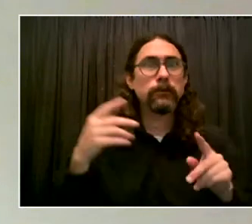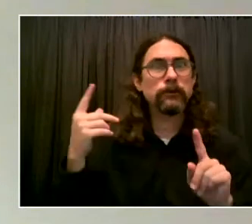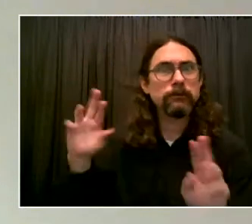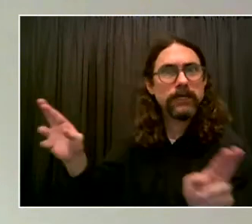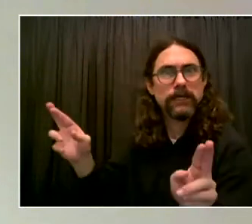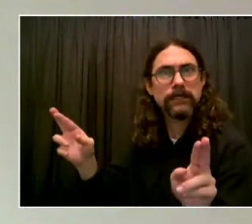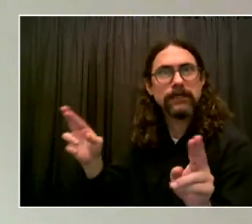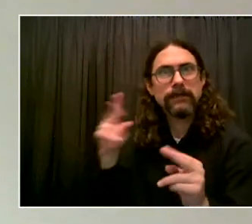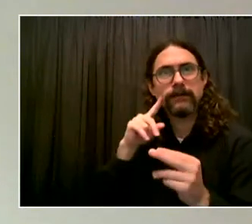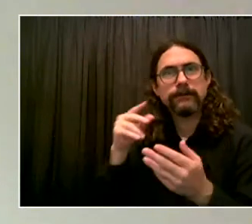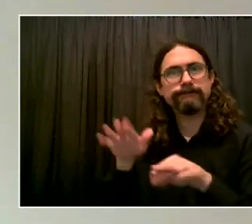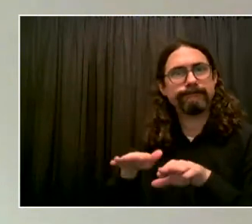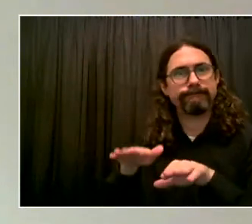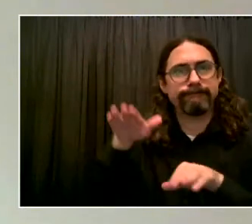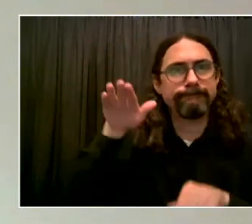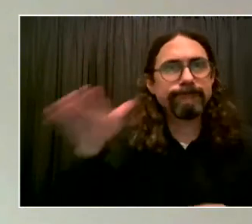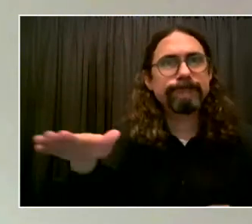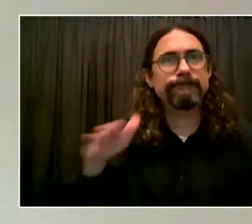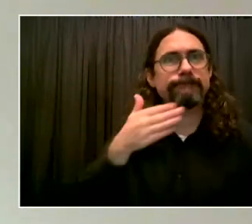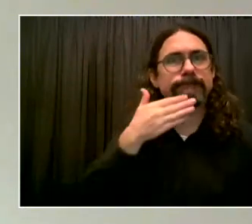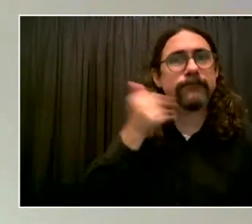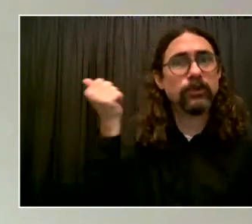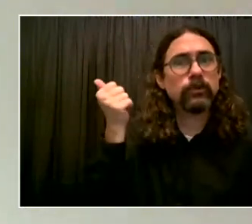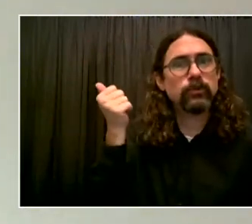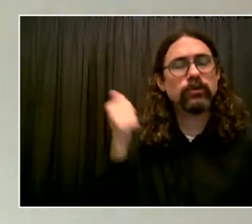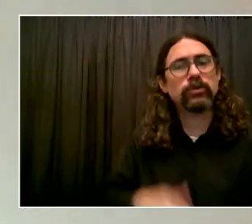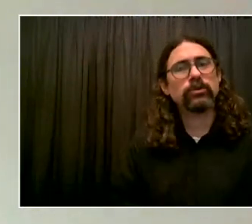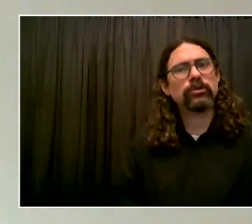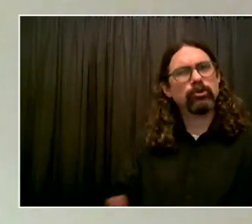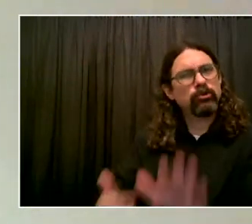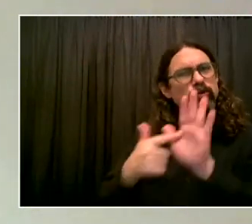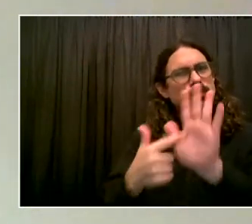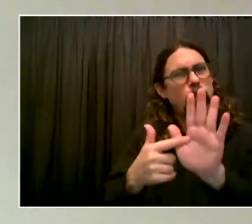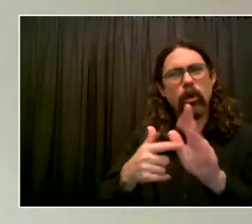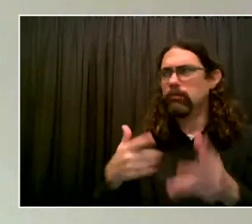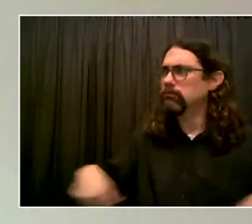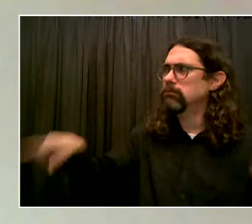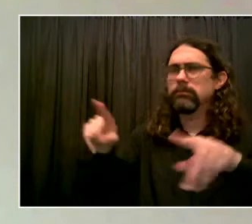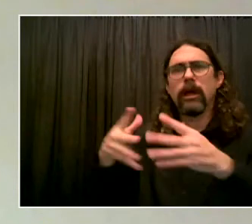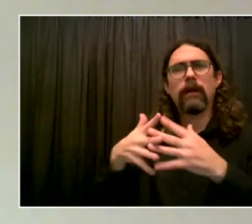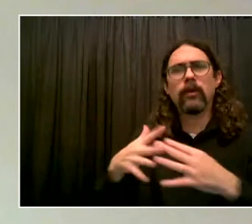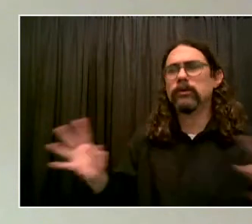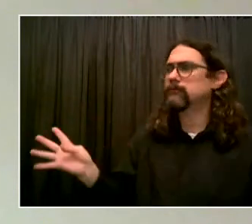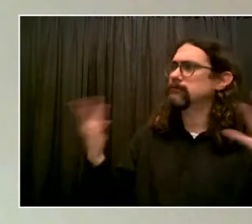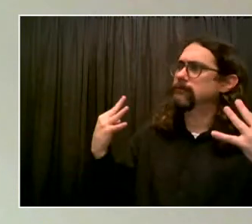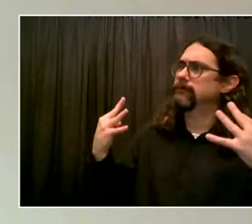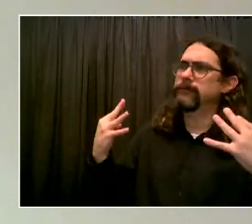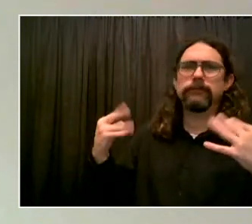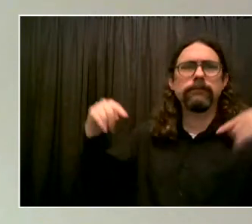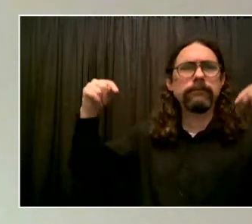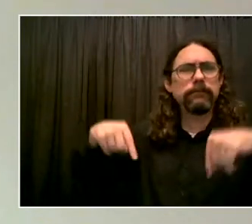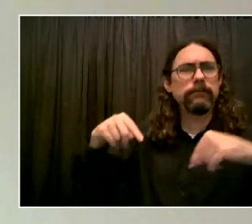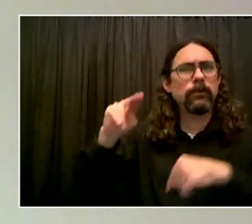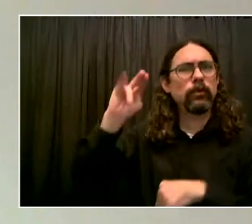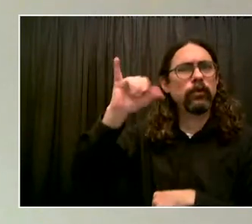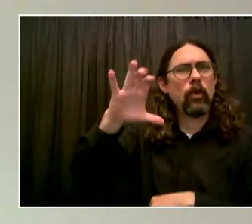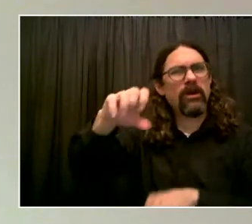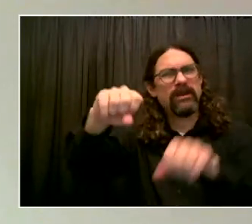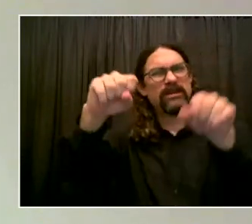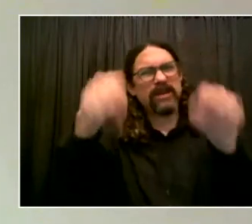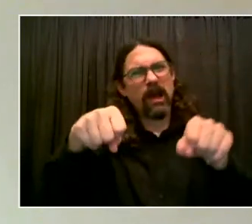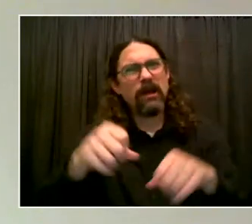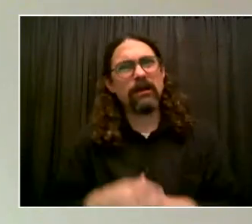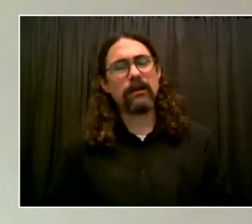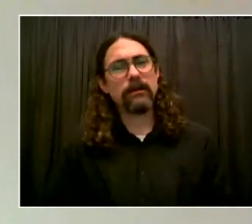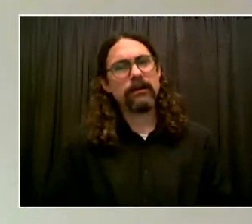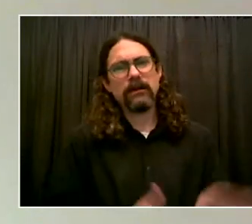people know that we are going to be vaccinated. We're going to mandate it from the people that are taking care of us,